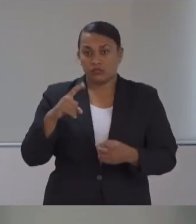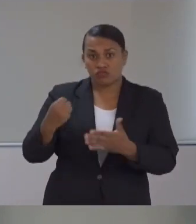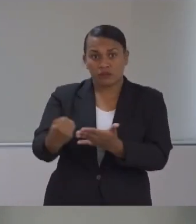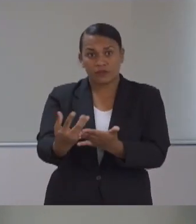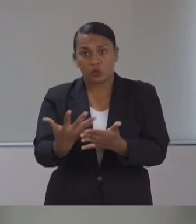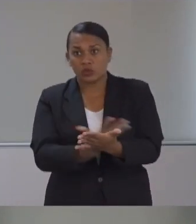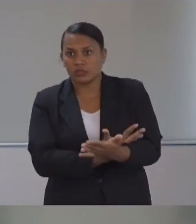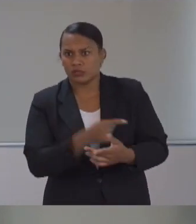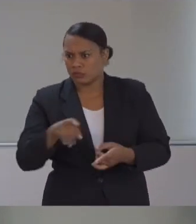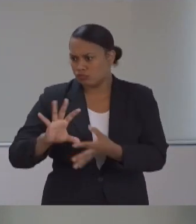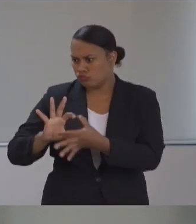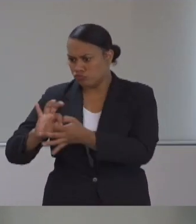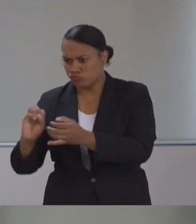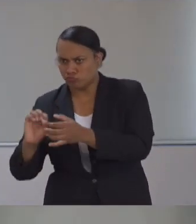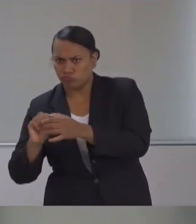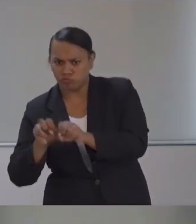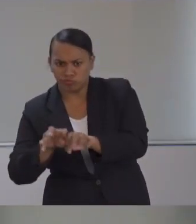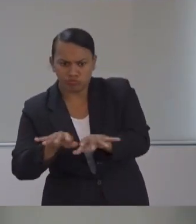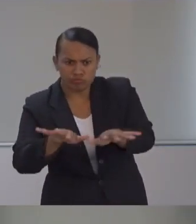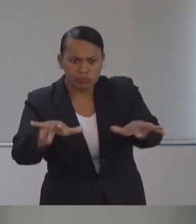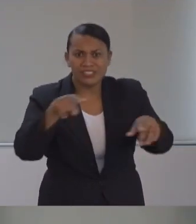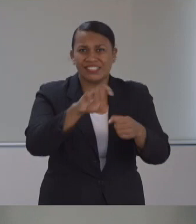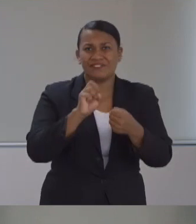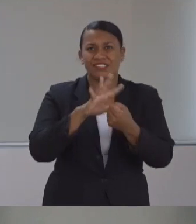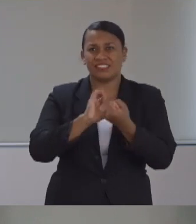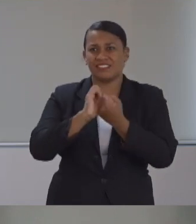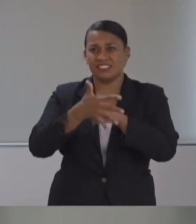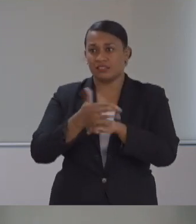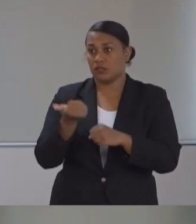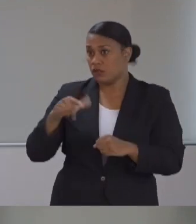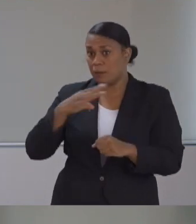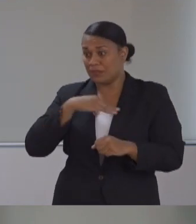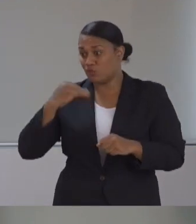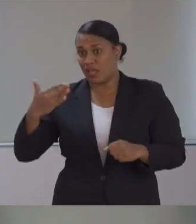if our public health directives are blatantly ignored.